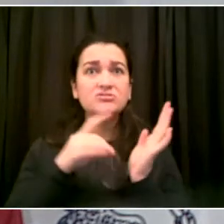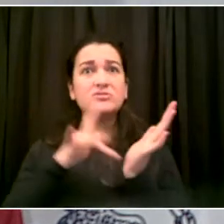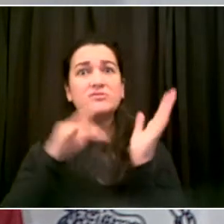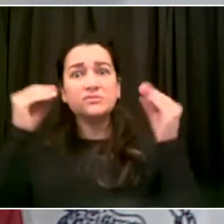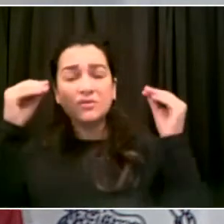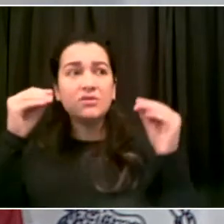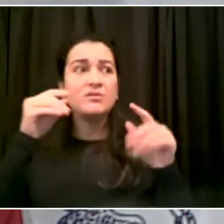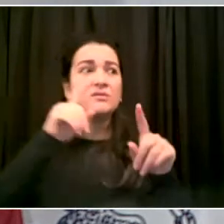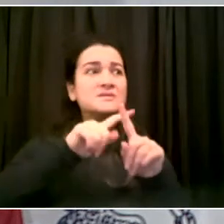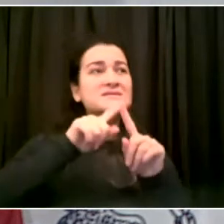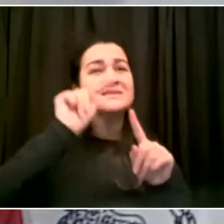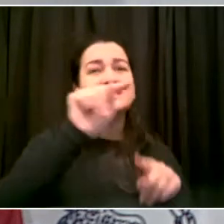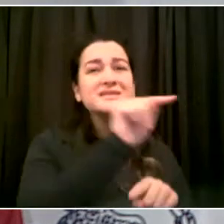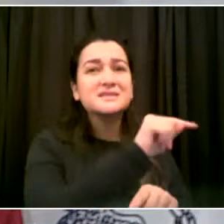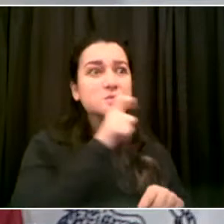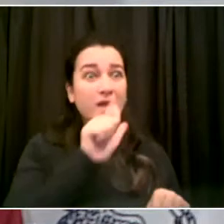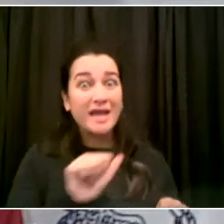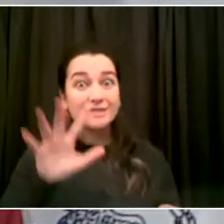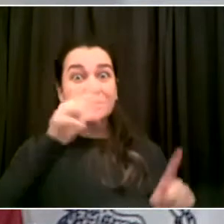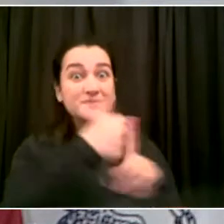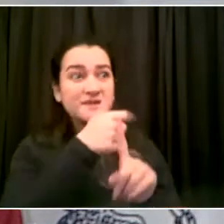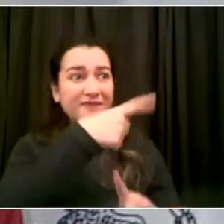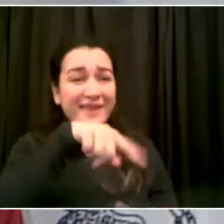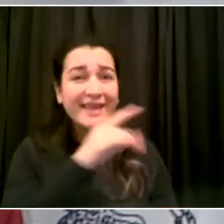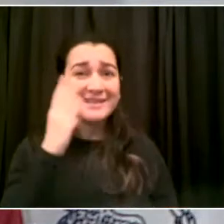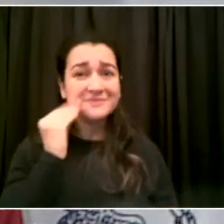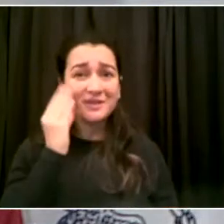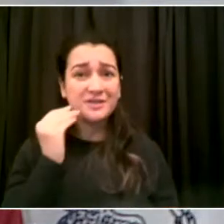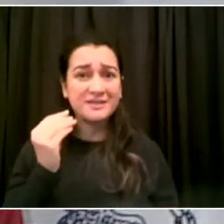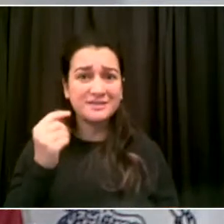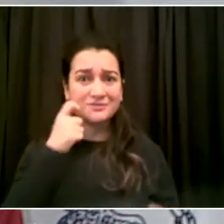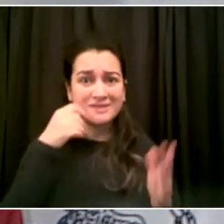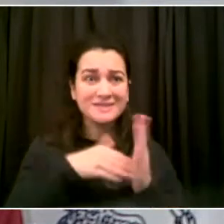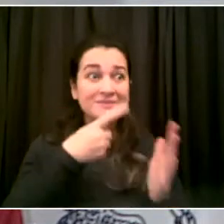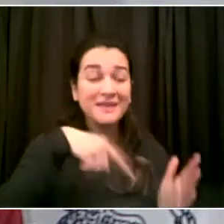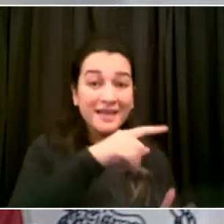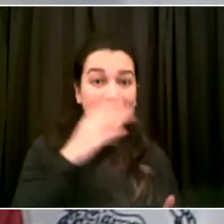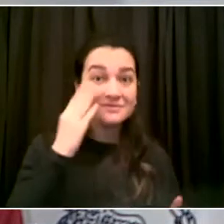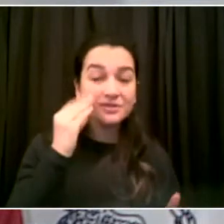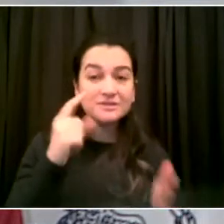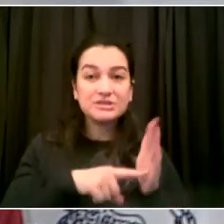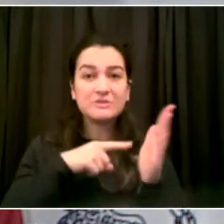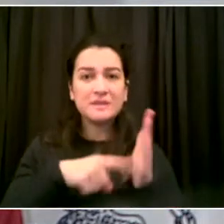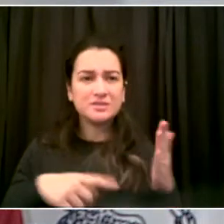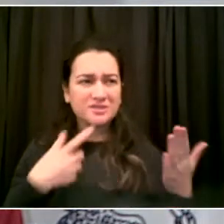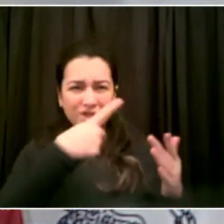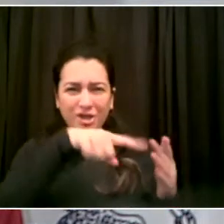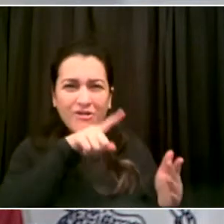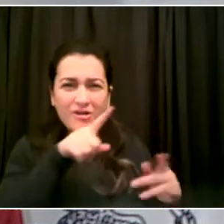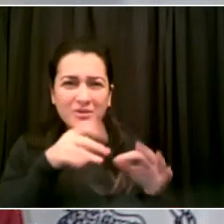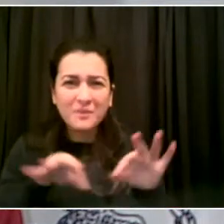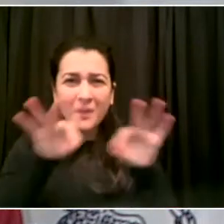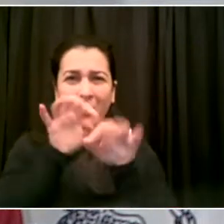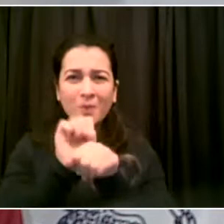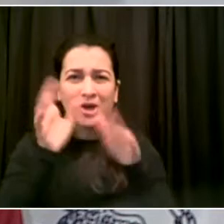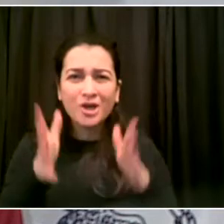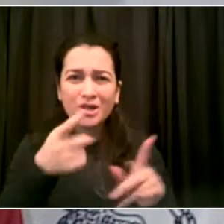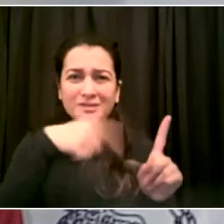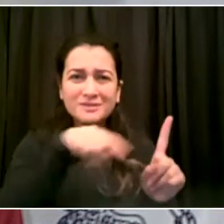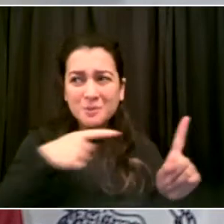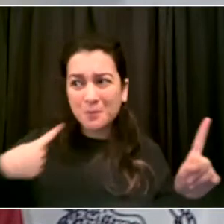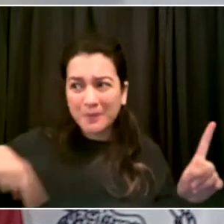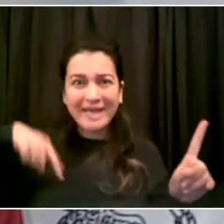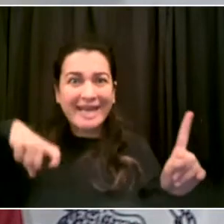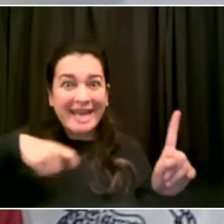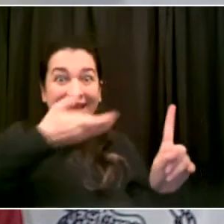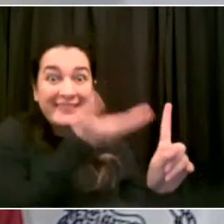City, go all around where you find first responders, essential workers, people we've depended on. You see so many Asian Americans who've been a part